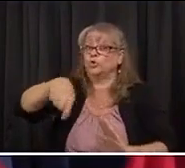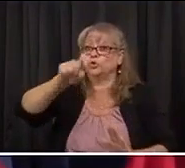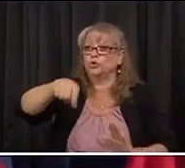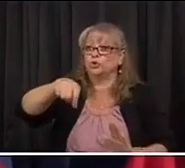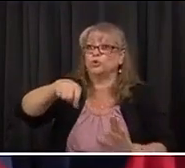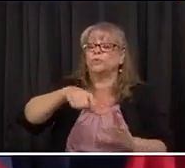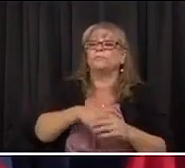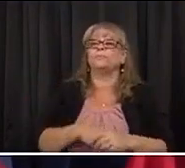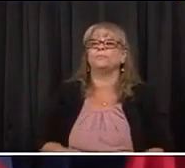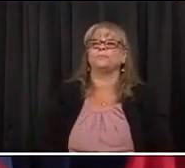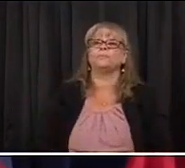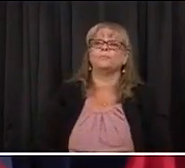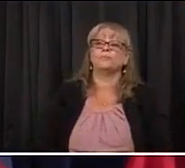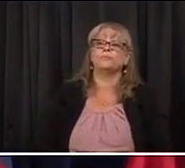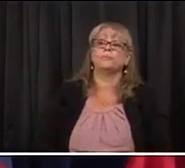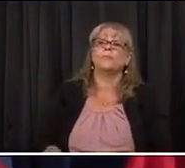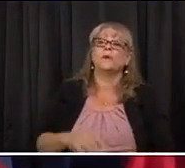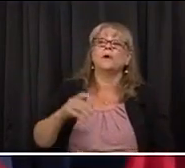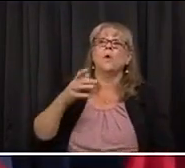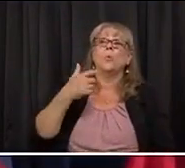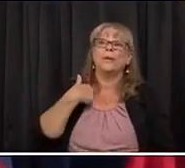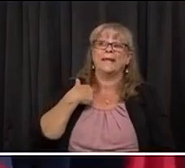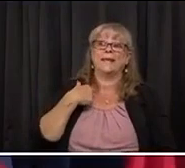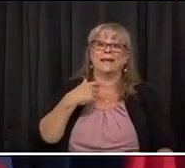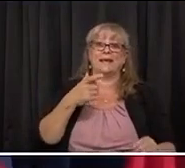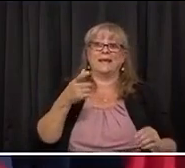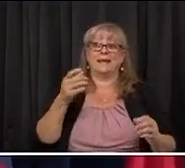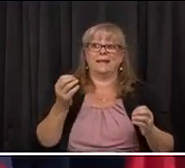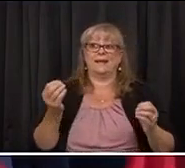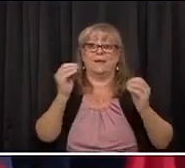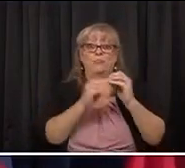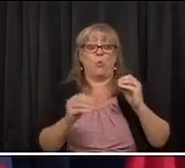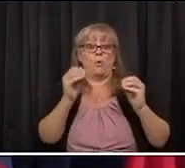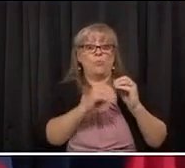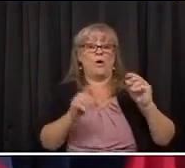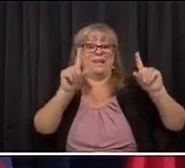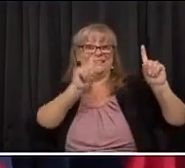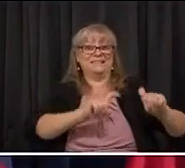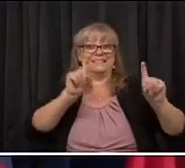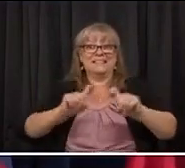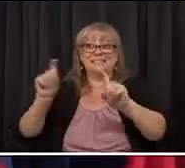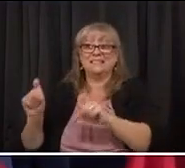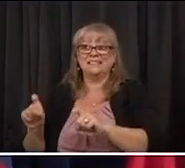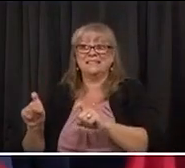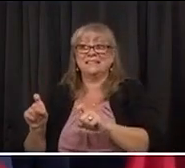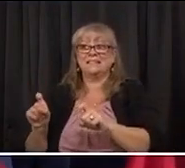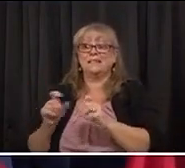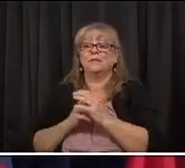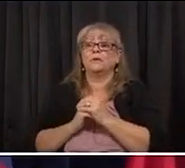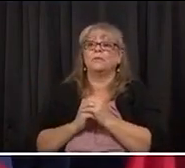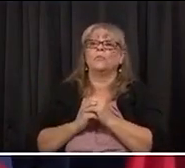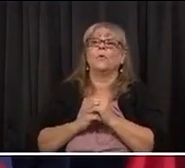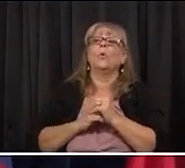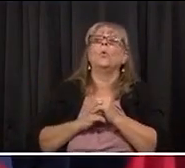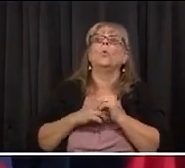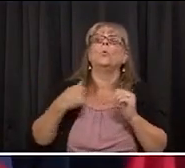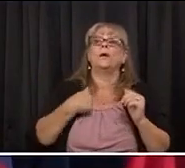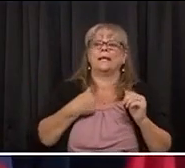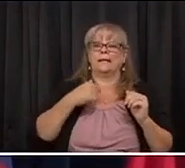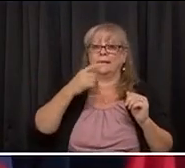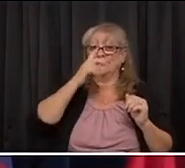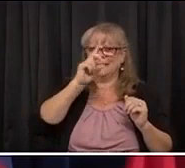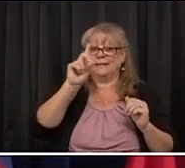increased time in the testing, which we're rapidly fixing, but at least where we are now, there is that additional lag in data,